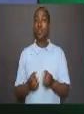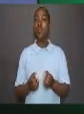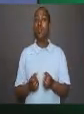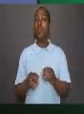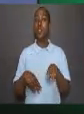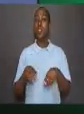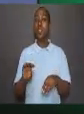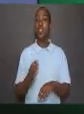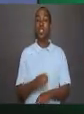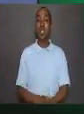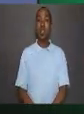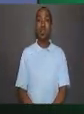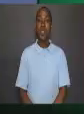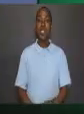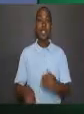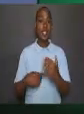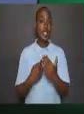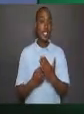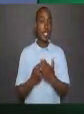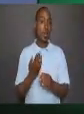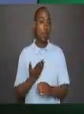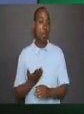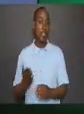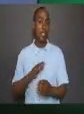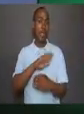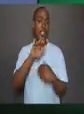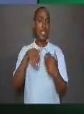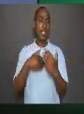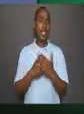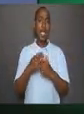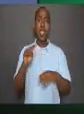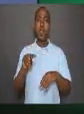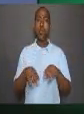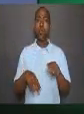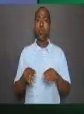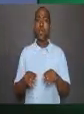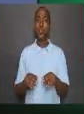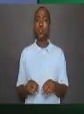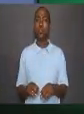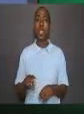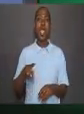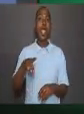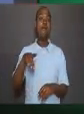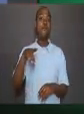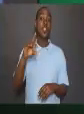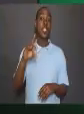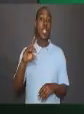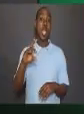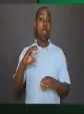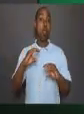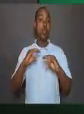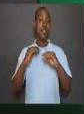Therefore, the particles' overall movement is from areas of high